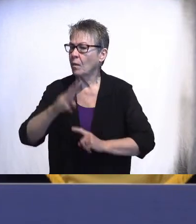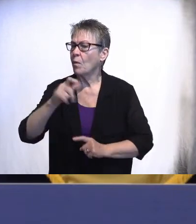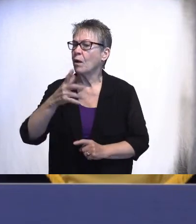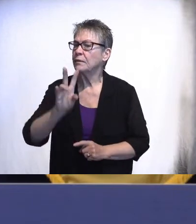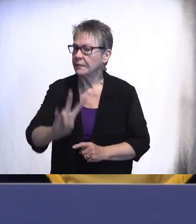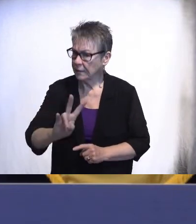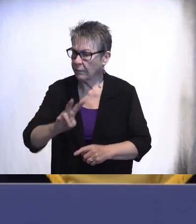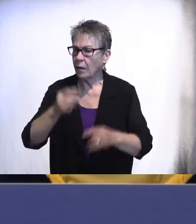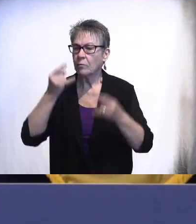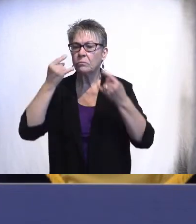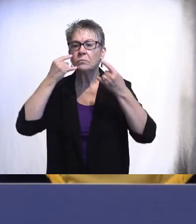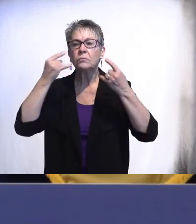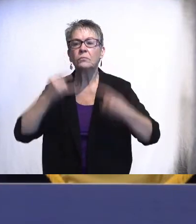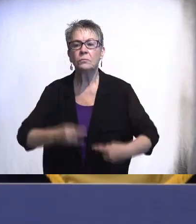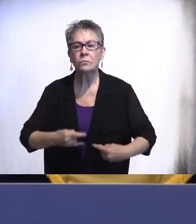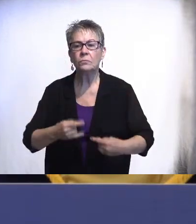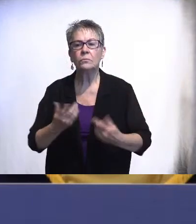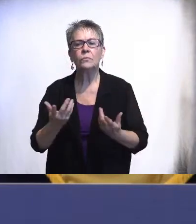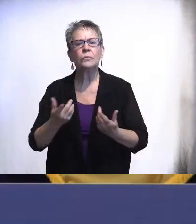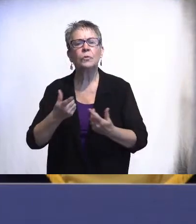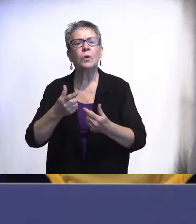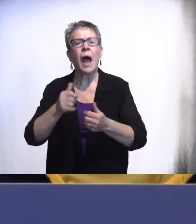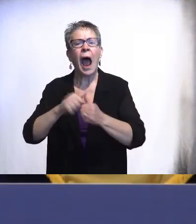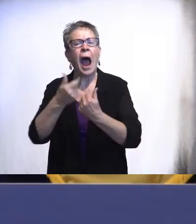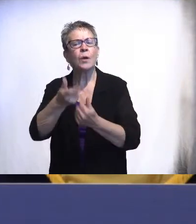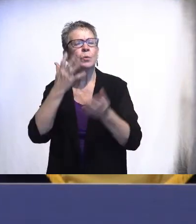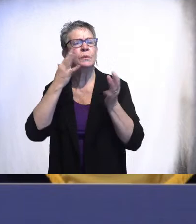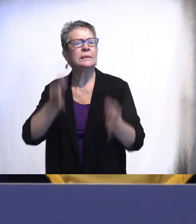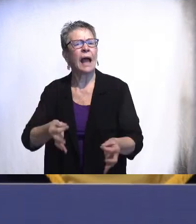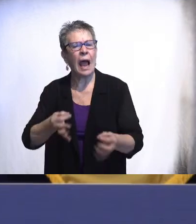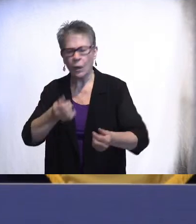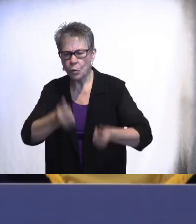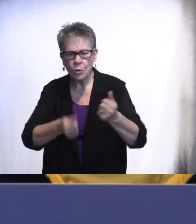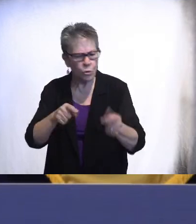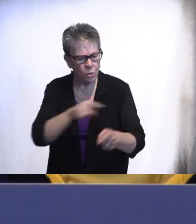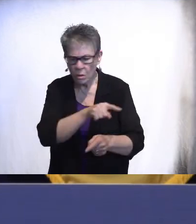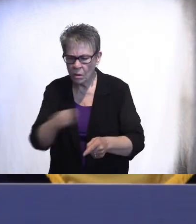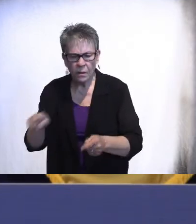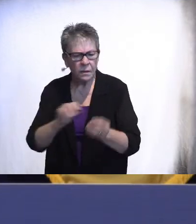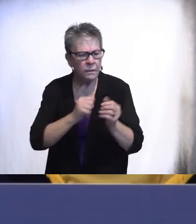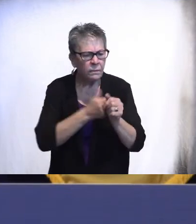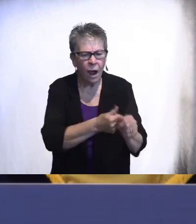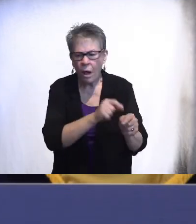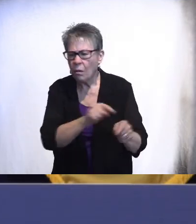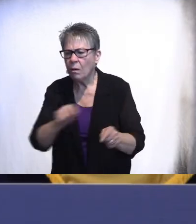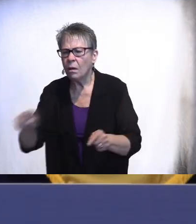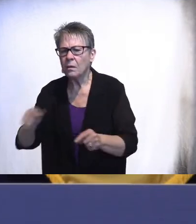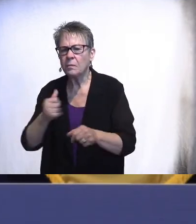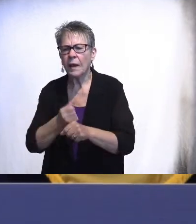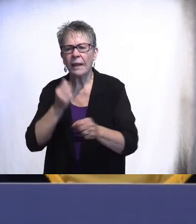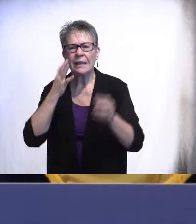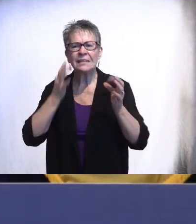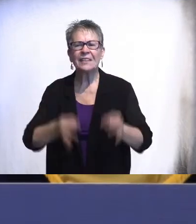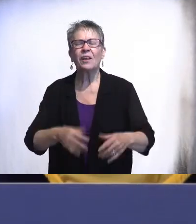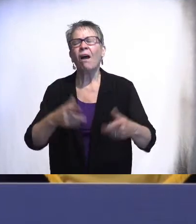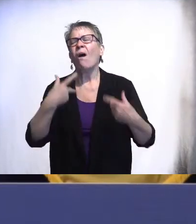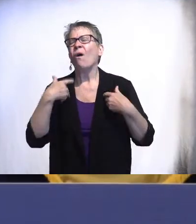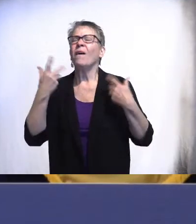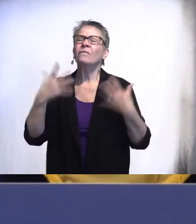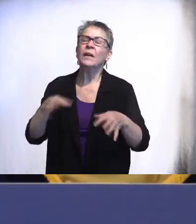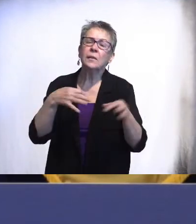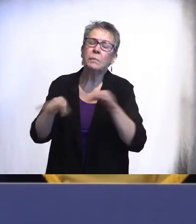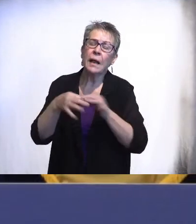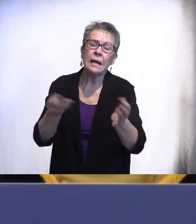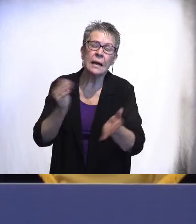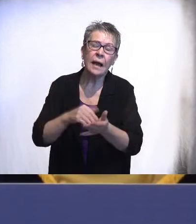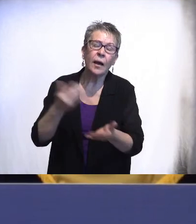information gives you that confidence? Yeah, on the latter, I've answered that. So it's the best of our abilities, most importantly with